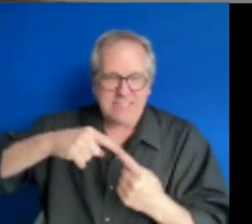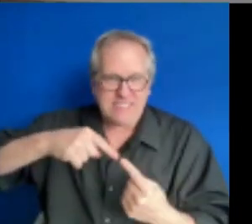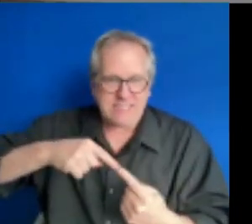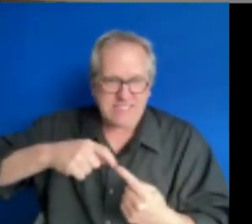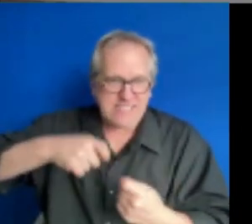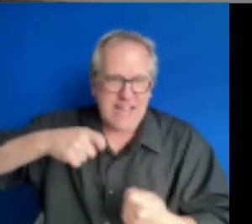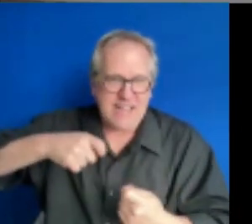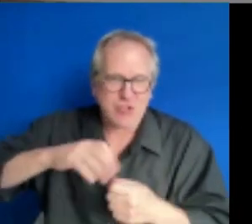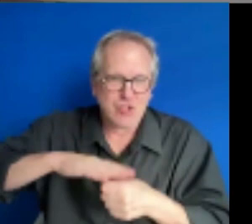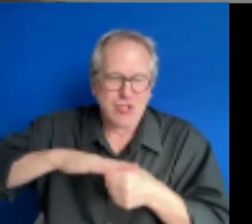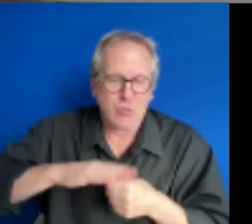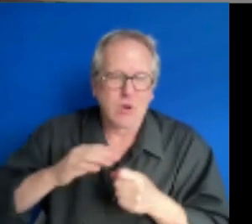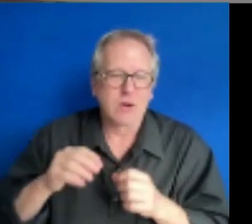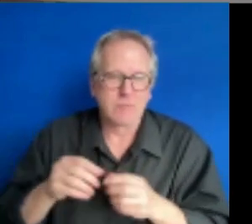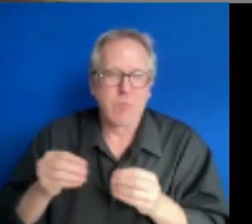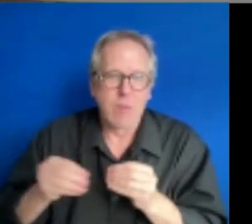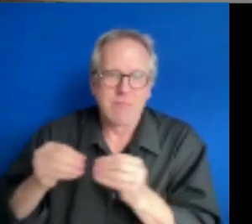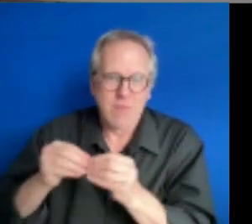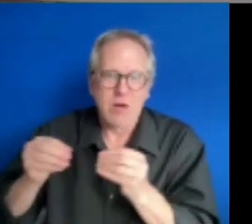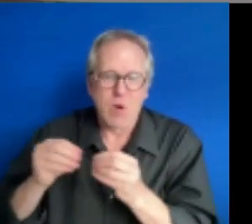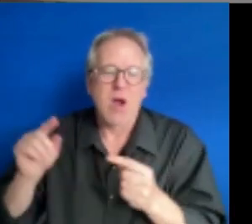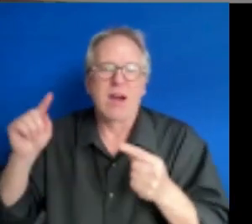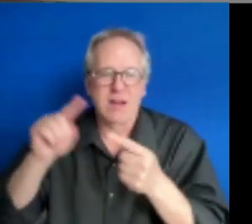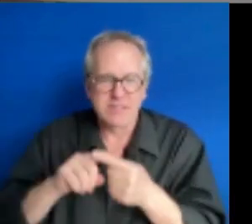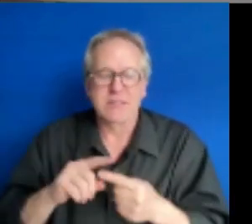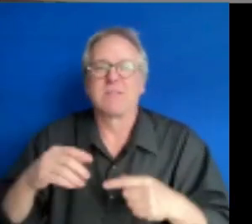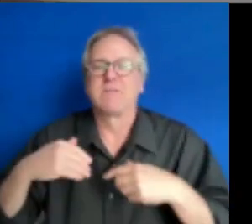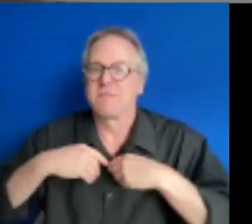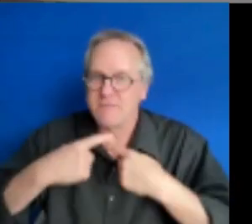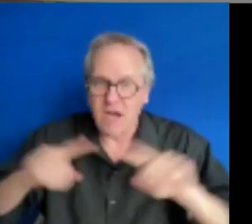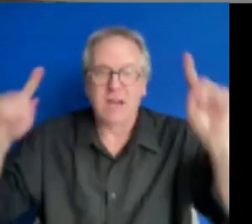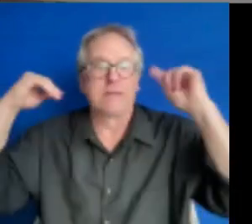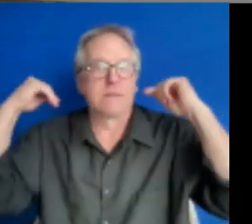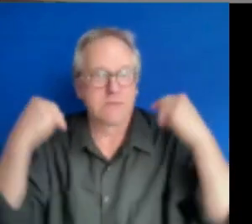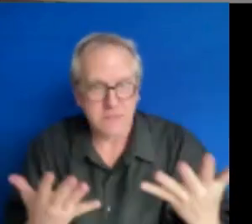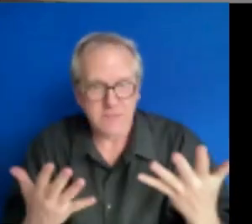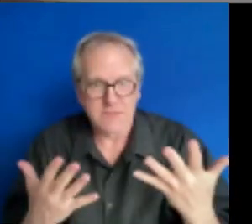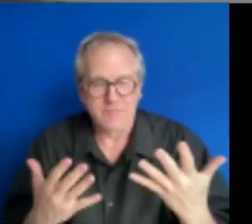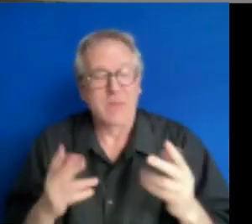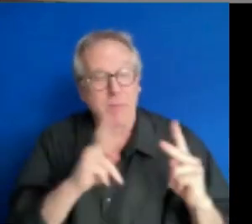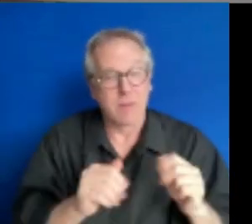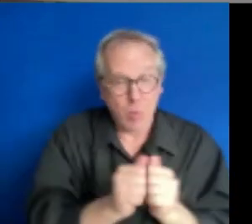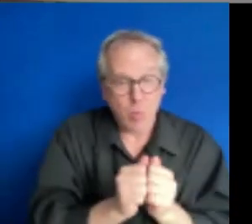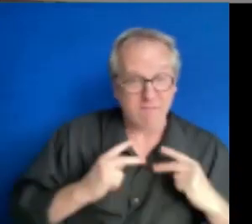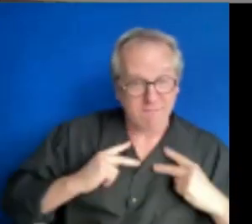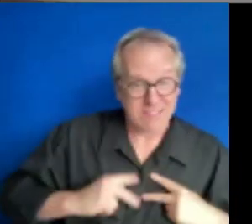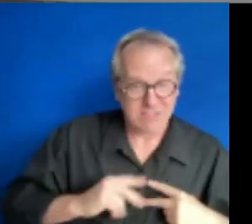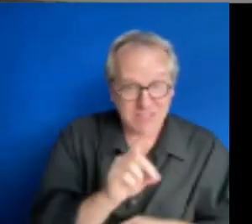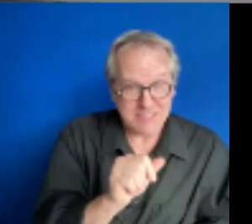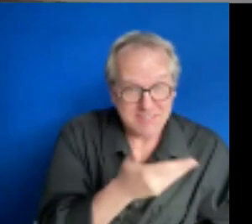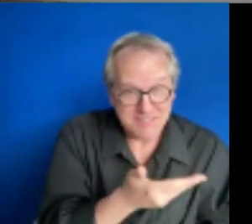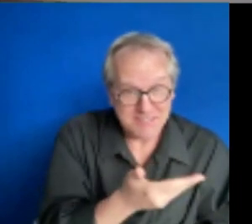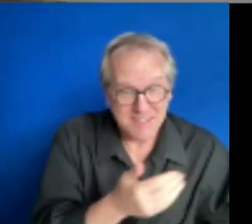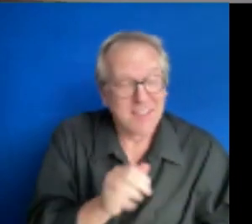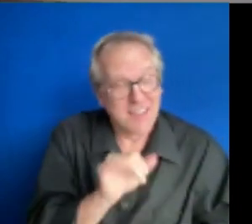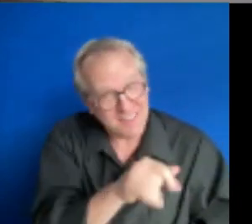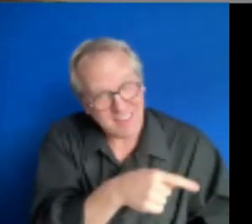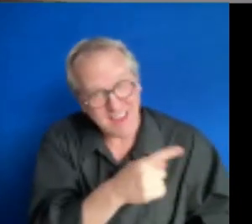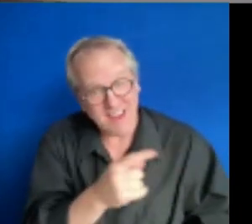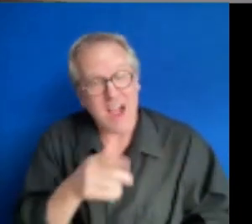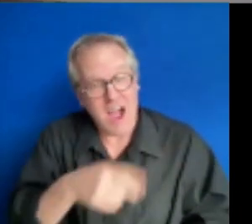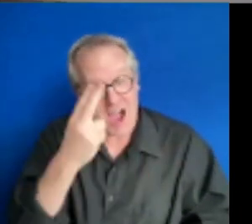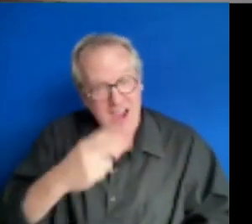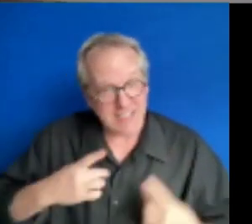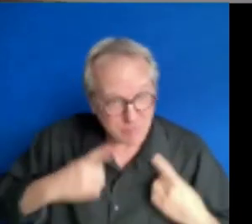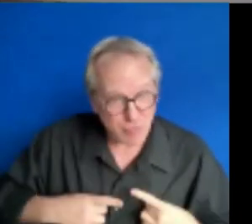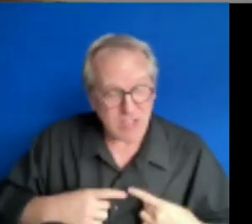grow until we talk about the reality that also people living with physical disabilities, there's a higher prevalence of depression